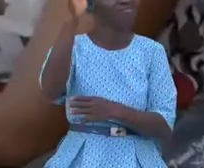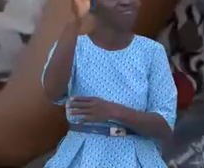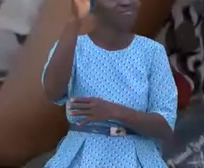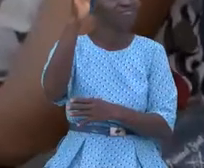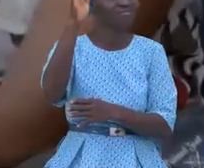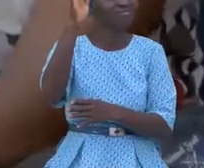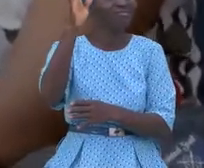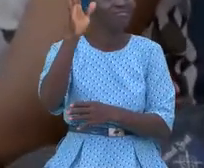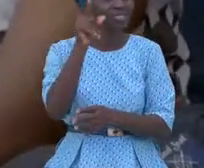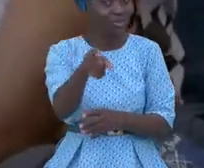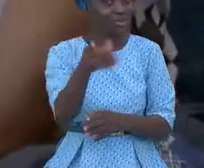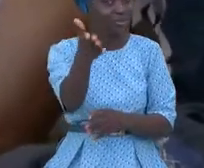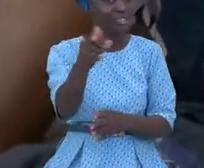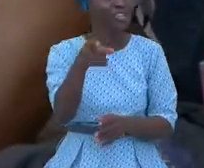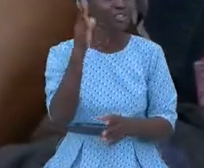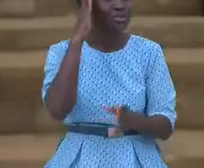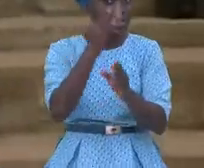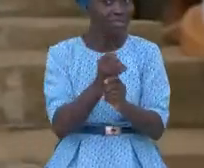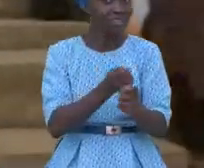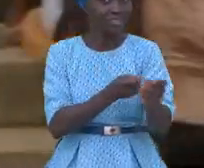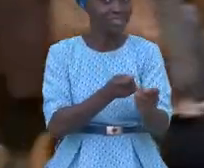him there. In charge.